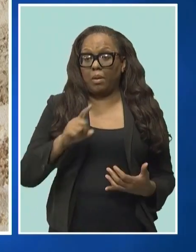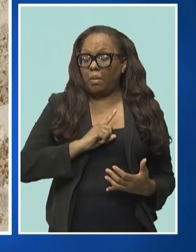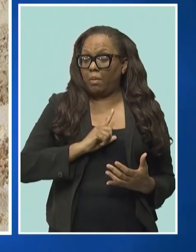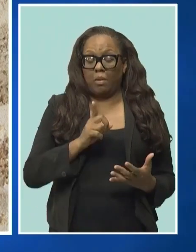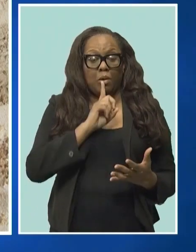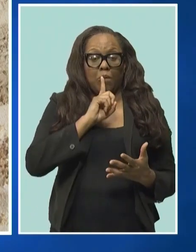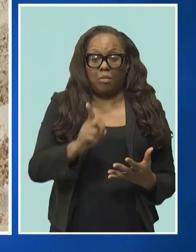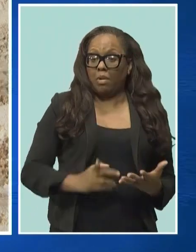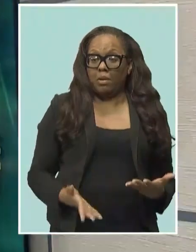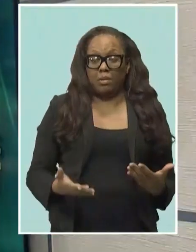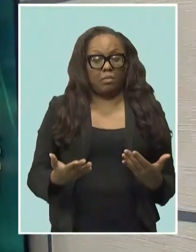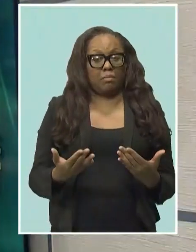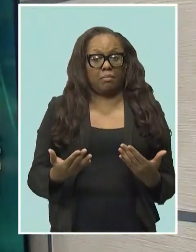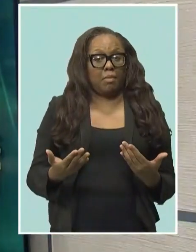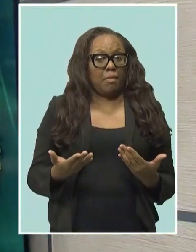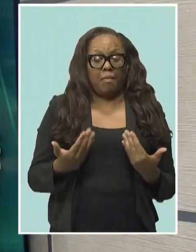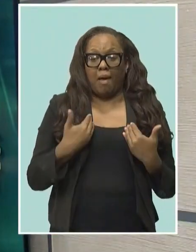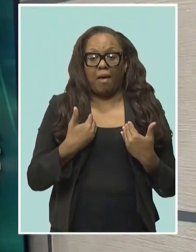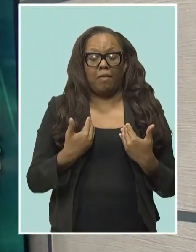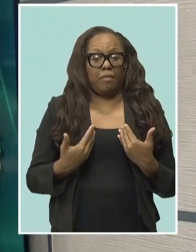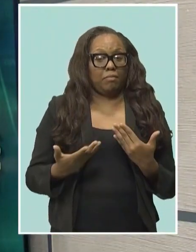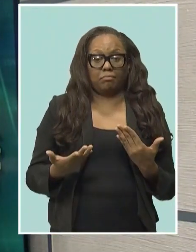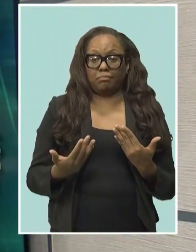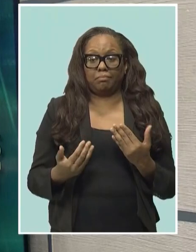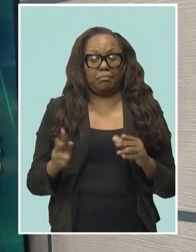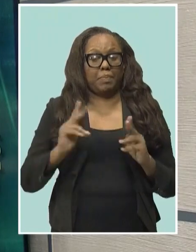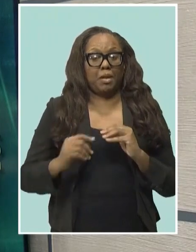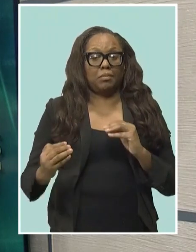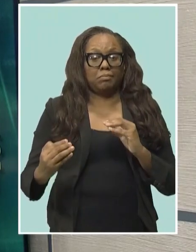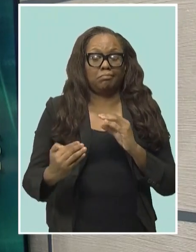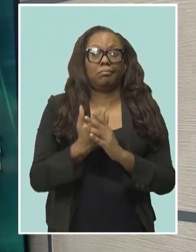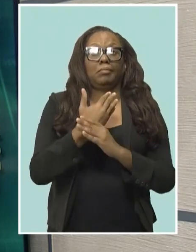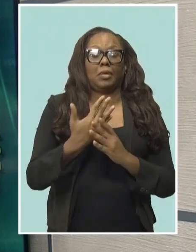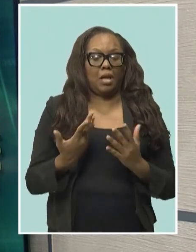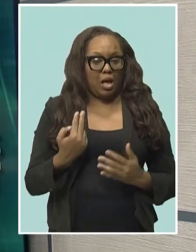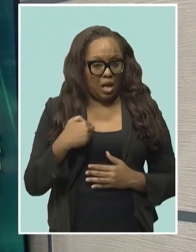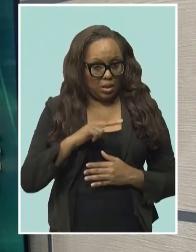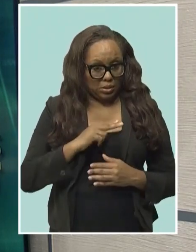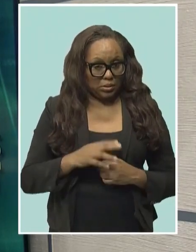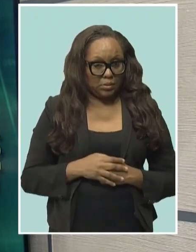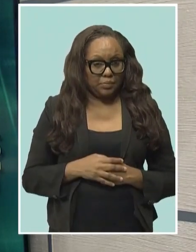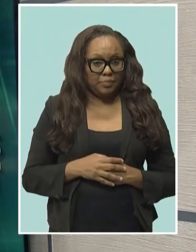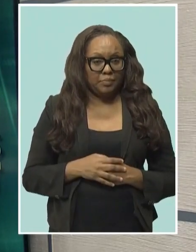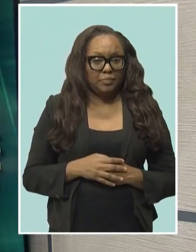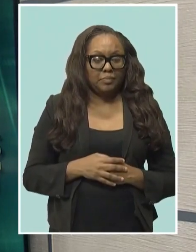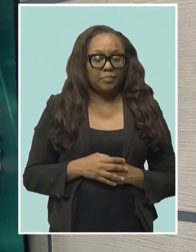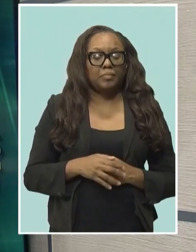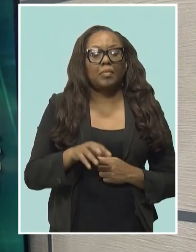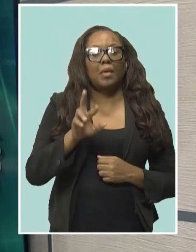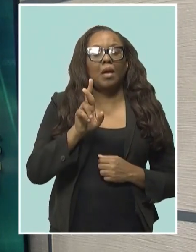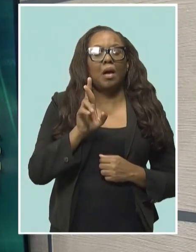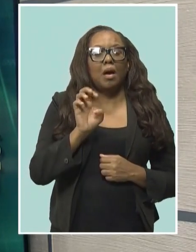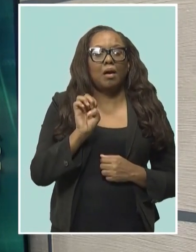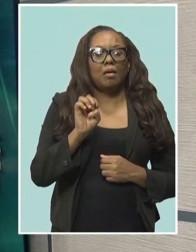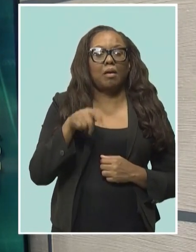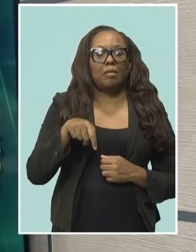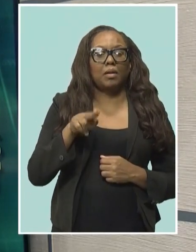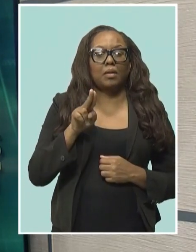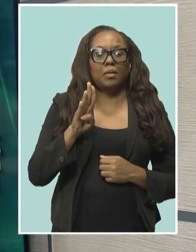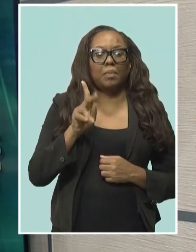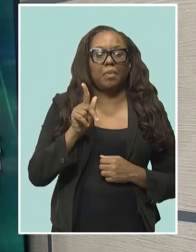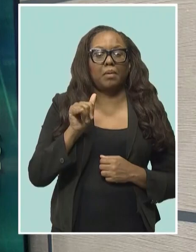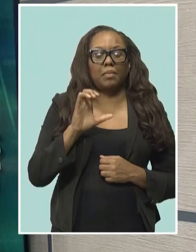the reality of it. Republic Bank is pumping money into the development of local steel pan music. The move comes